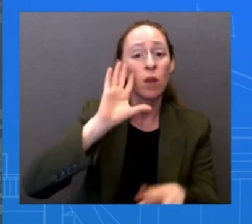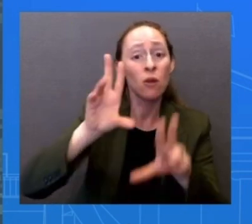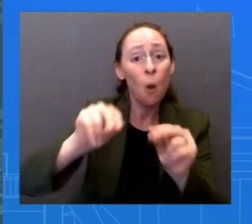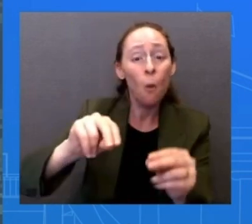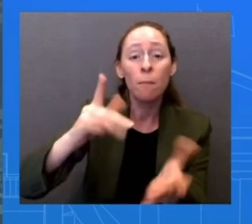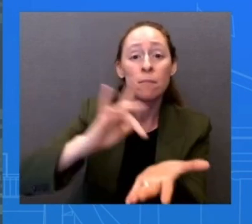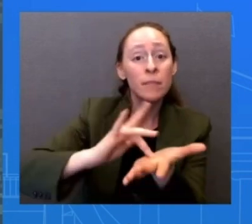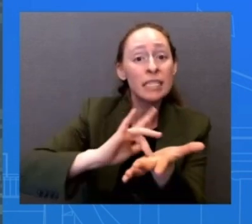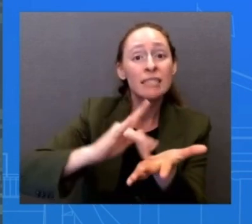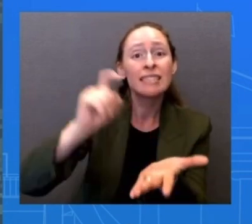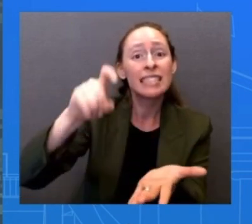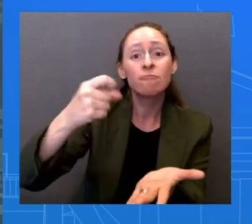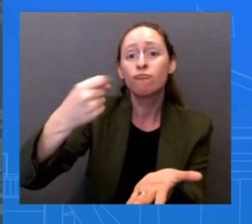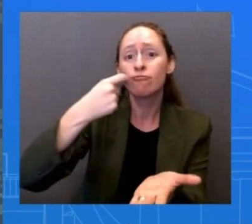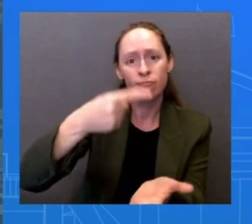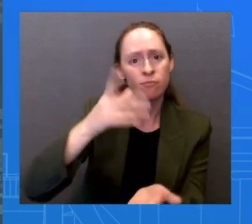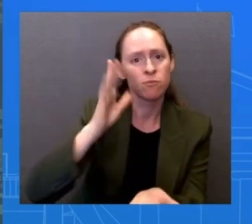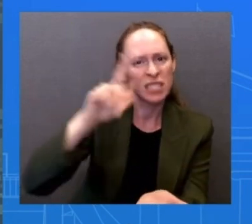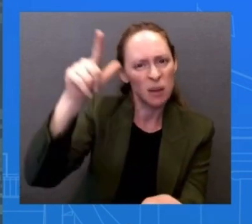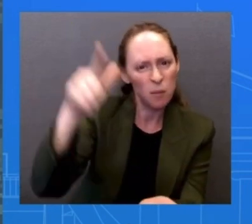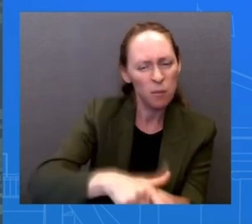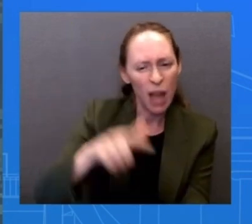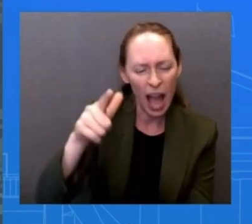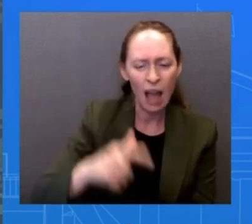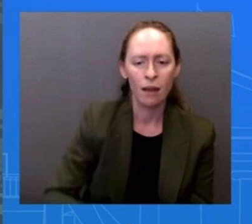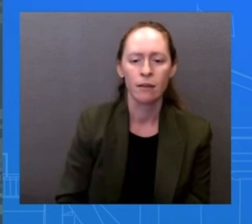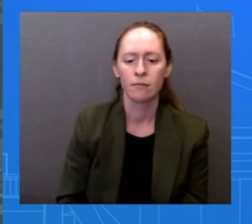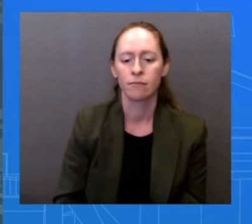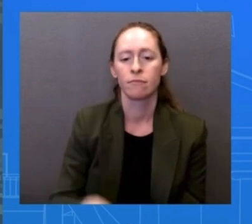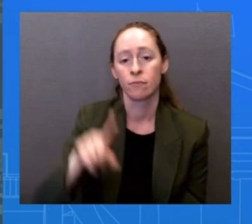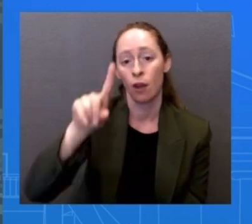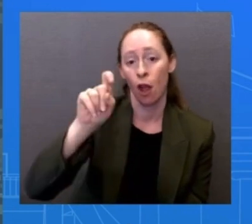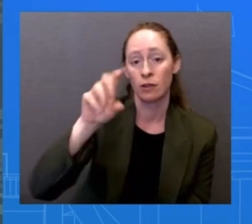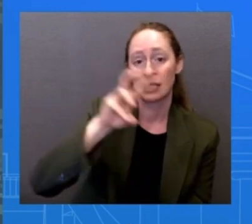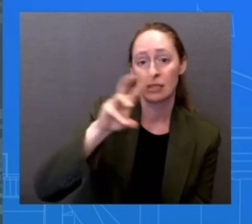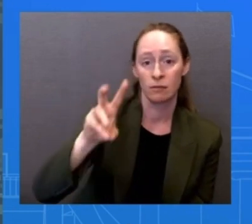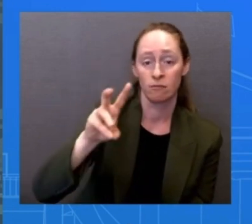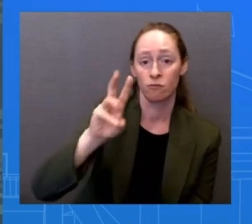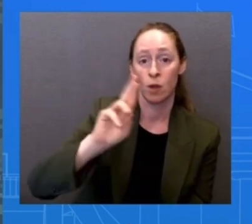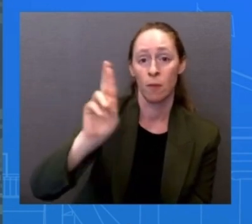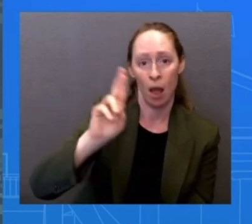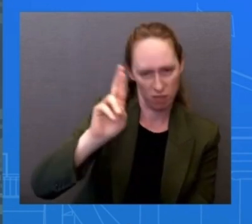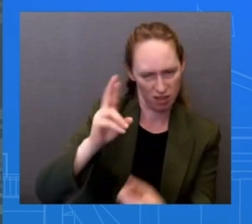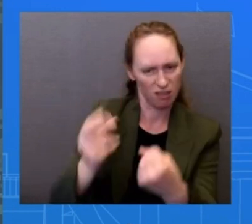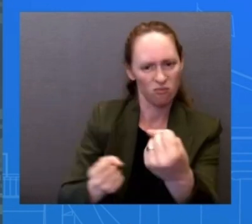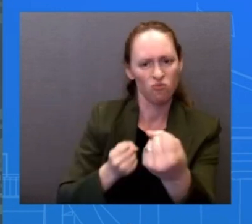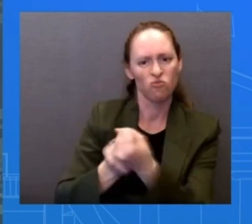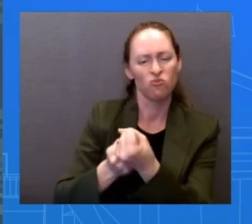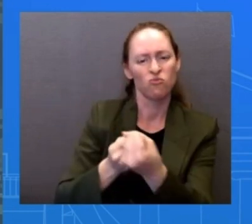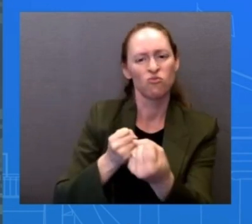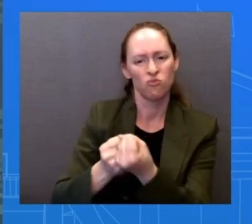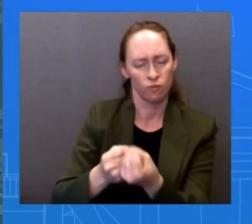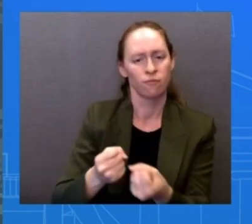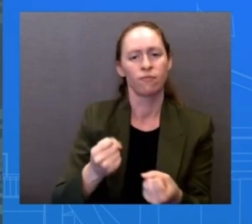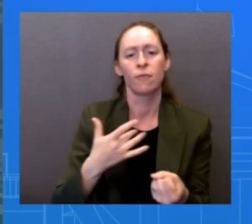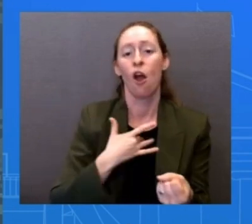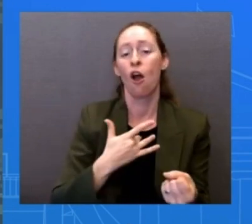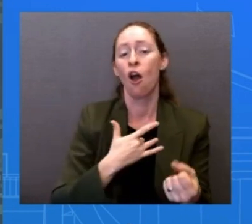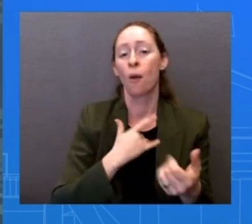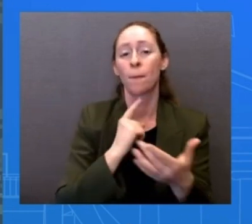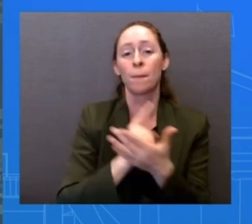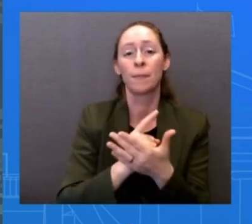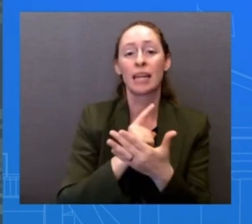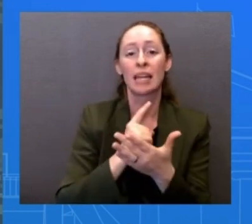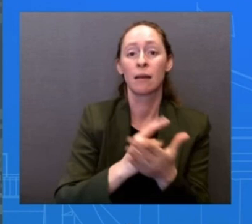House Republicans have signed onto a heartbeat bill that would decide abortion at the federal level, even though 28 of